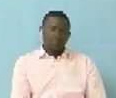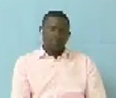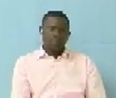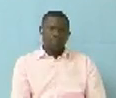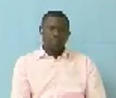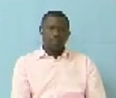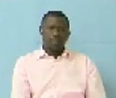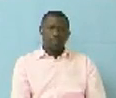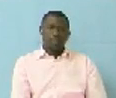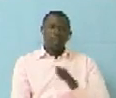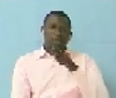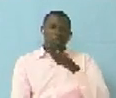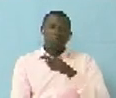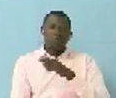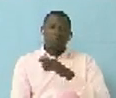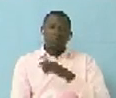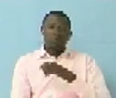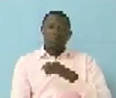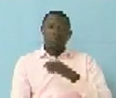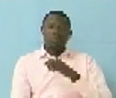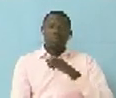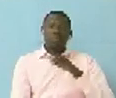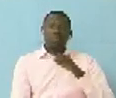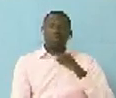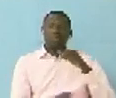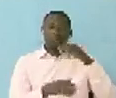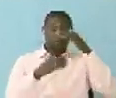This was the commander-in-chief. He